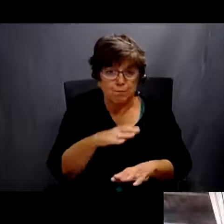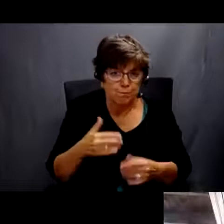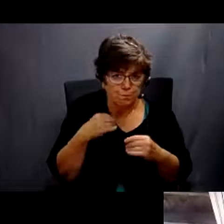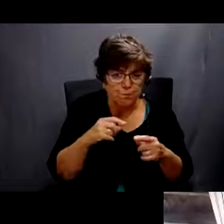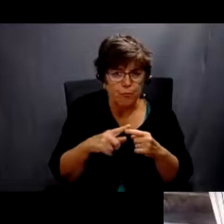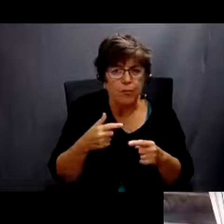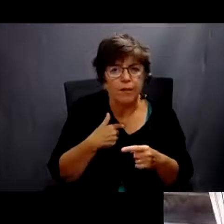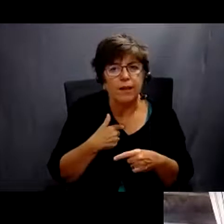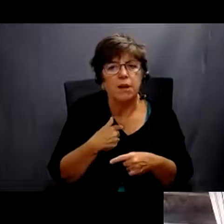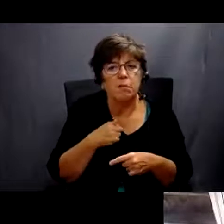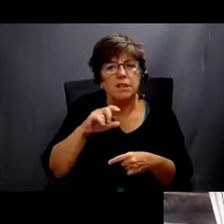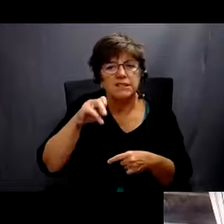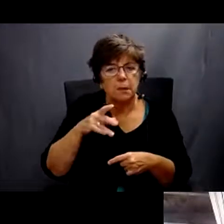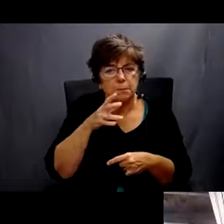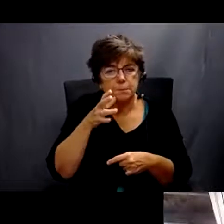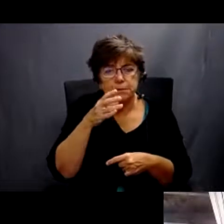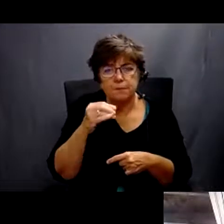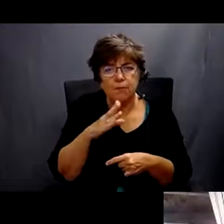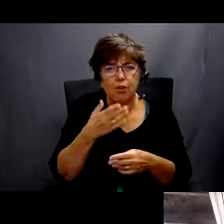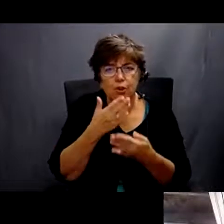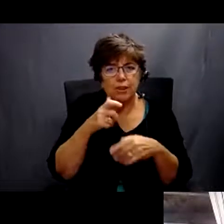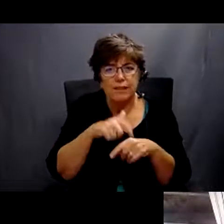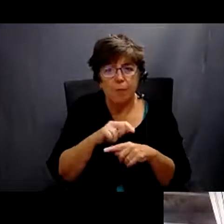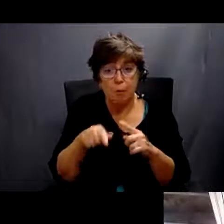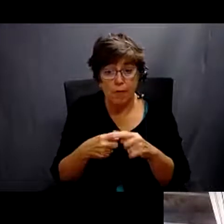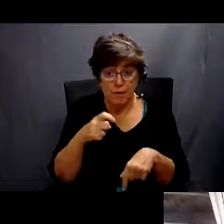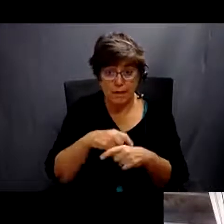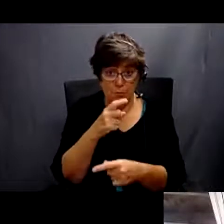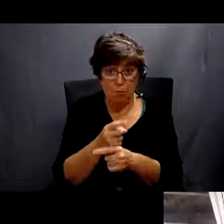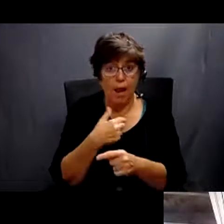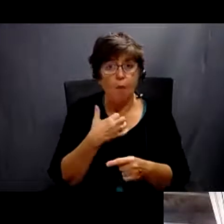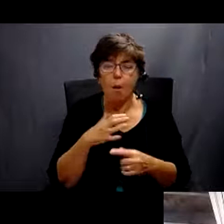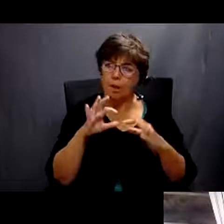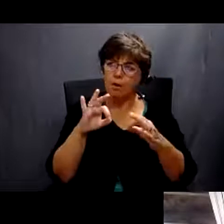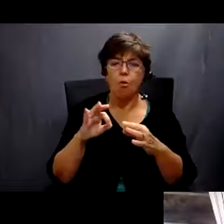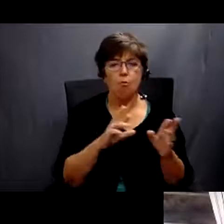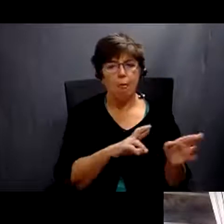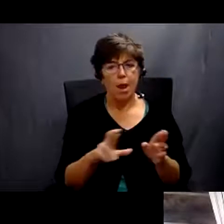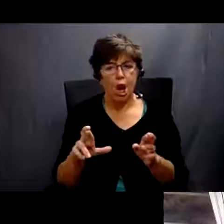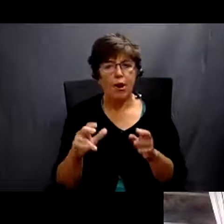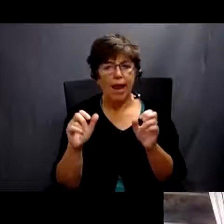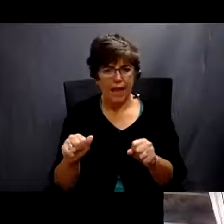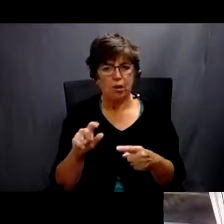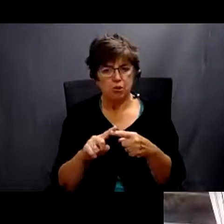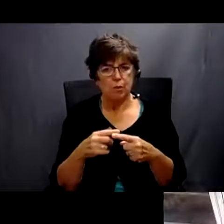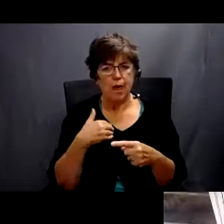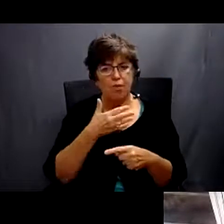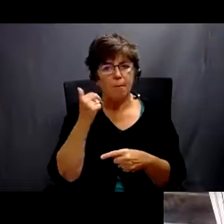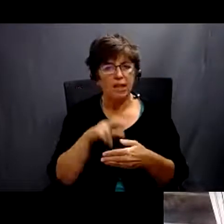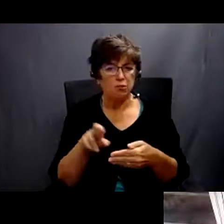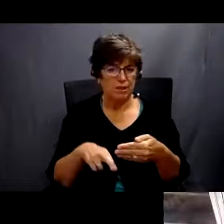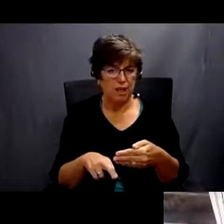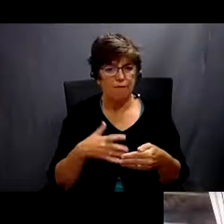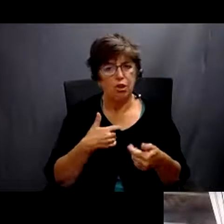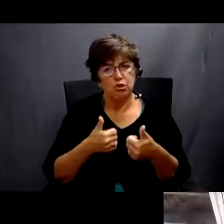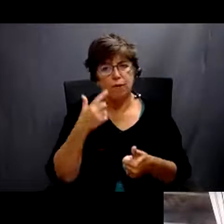have been a step parent, and there's never a good time. But when the time comes, I want to be the most prepared I can be to have the best outcome that feels